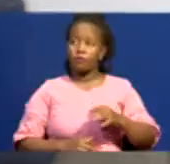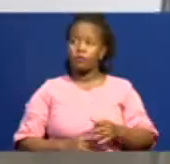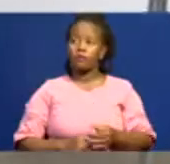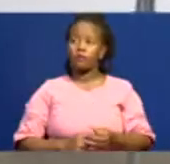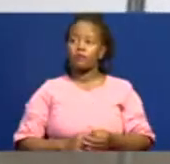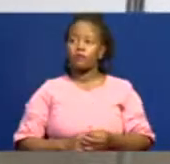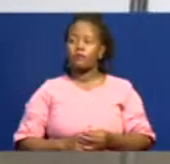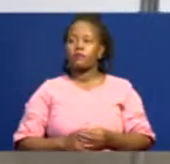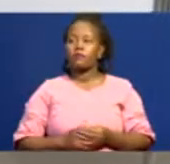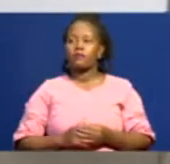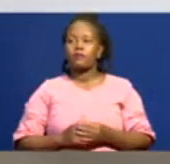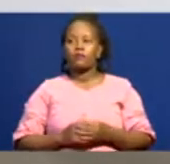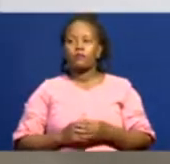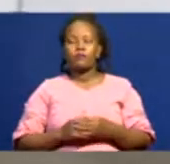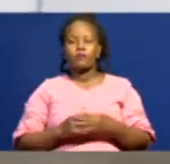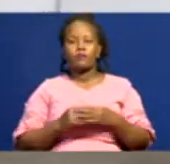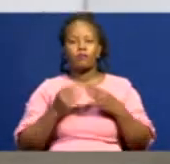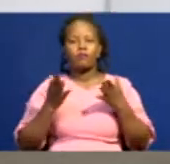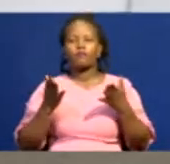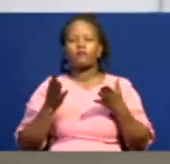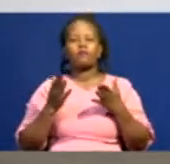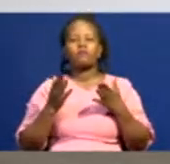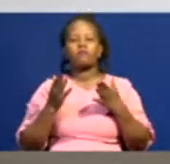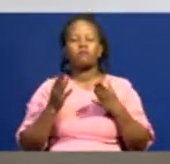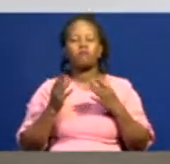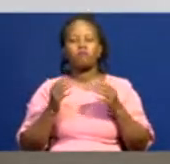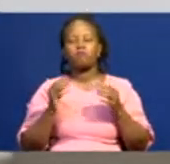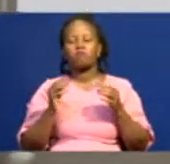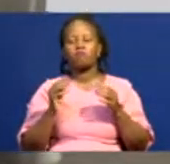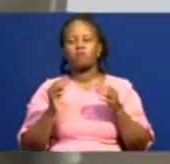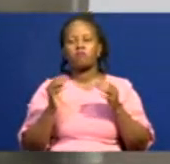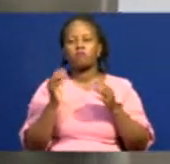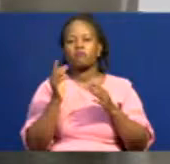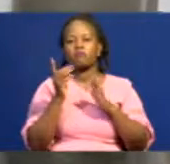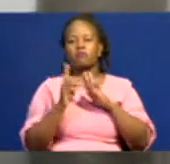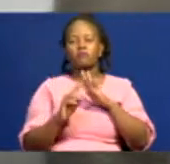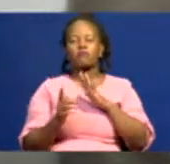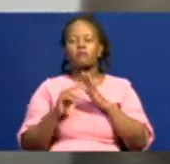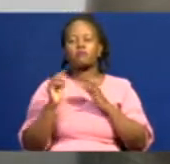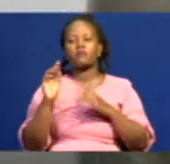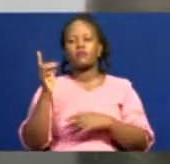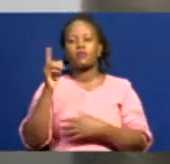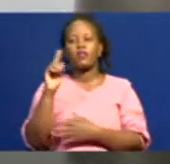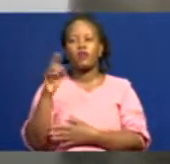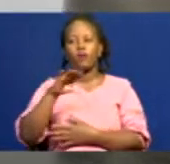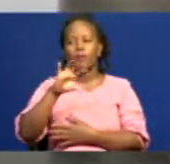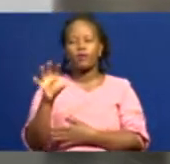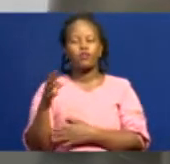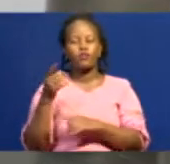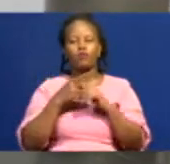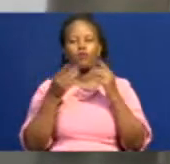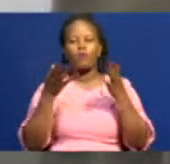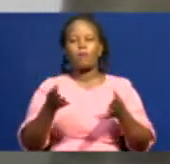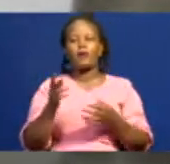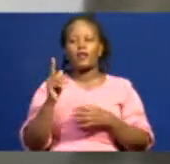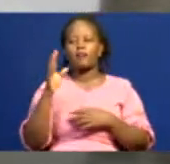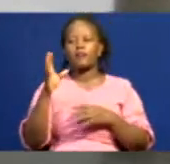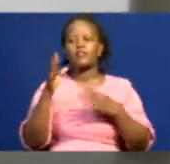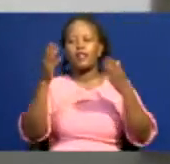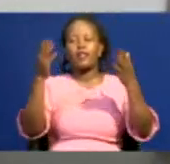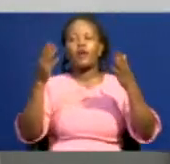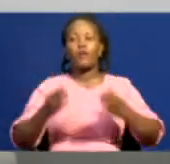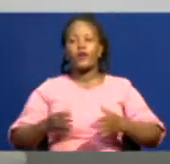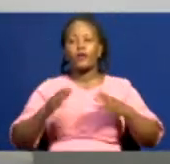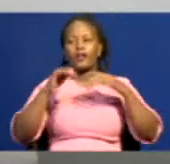Gentle breeze blowing right across the capital city of Nairobi, Kenya. A warm welcome to Prime